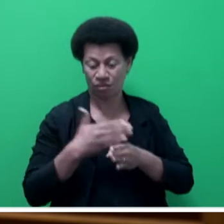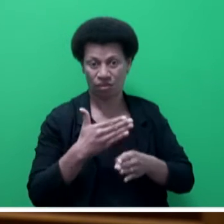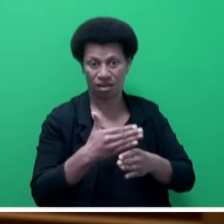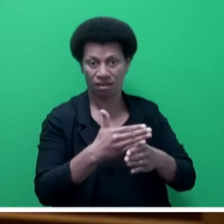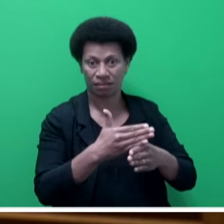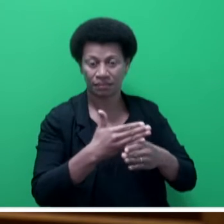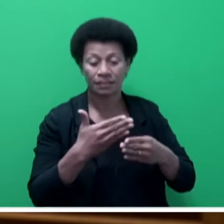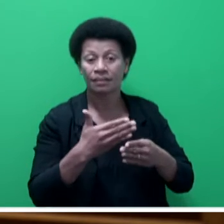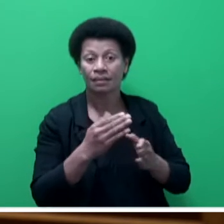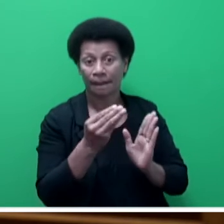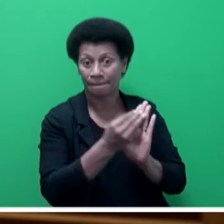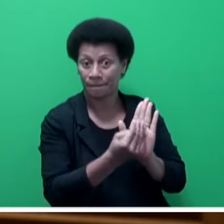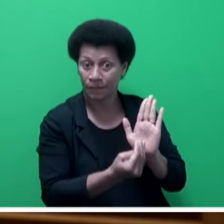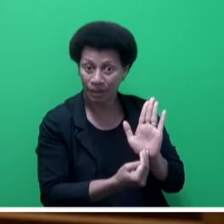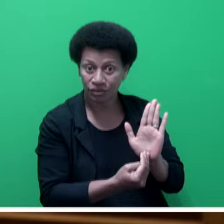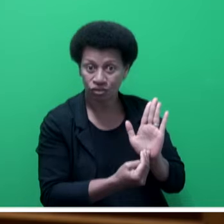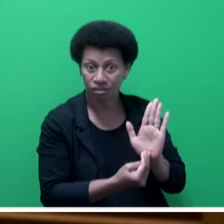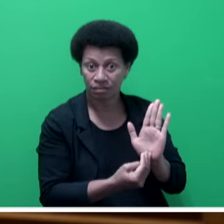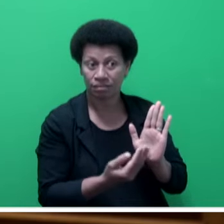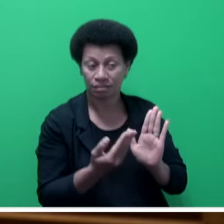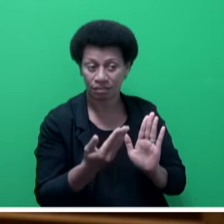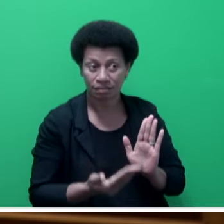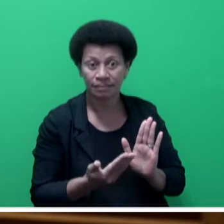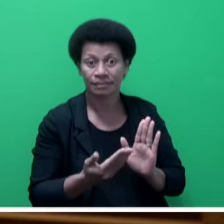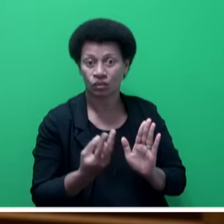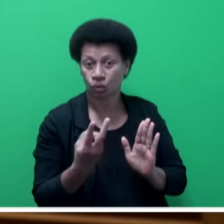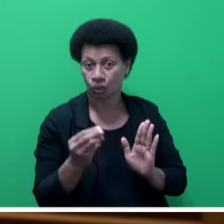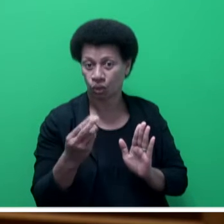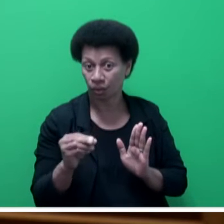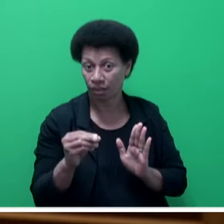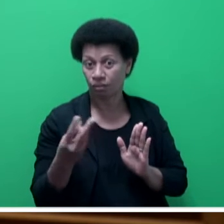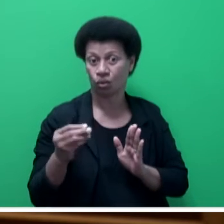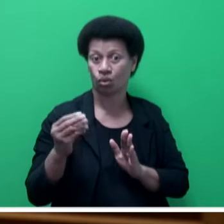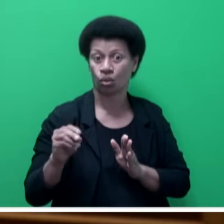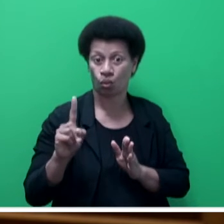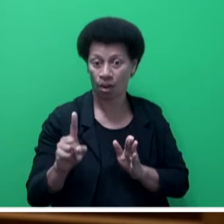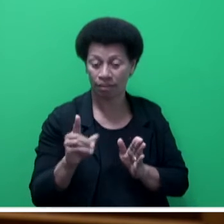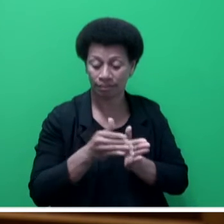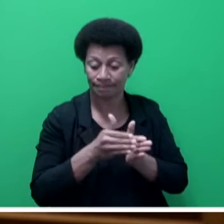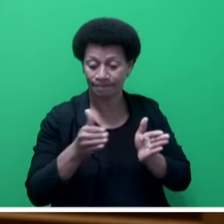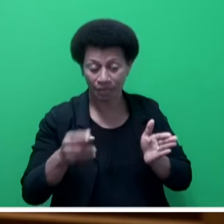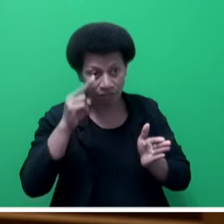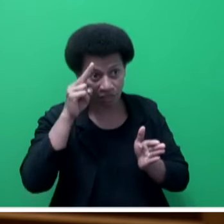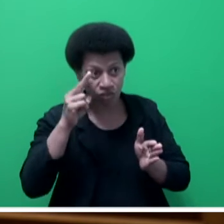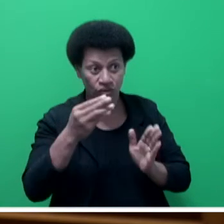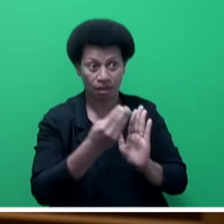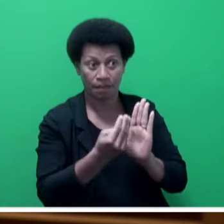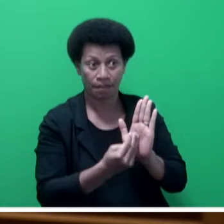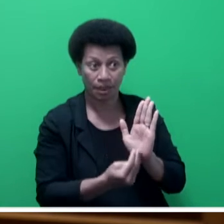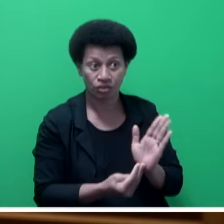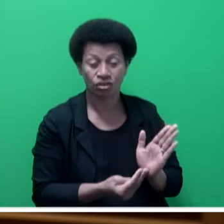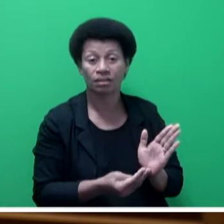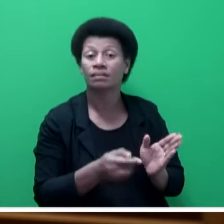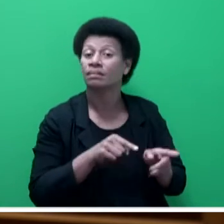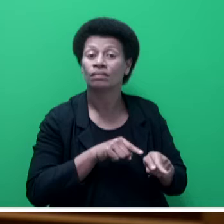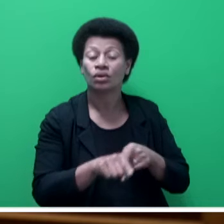budget relief, our historic 2020-2021 national budget has undoubtedly been driving force for most of